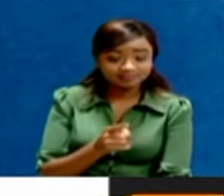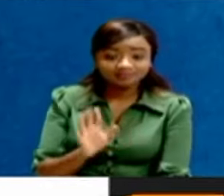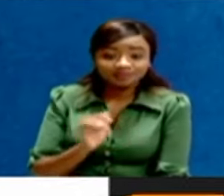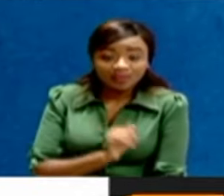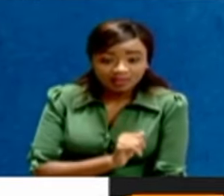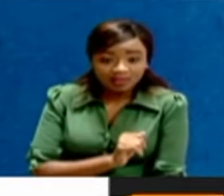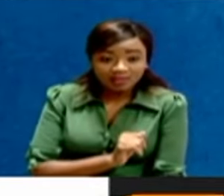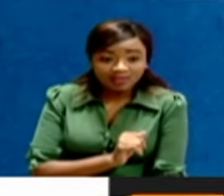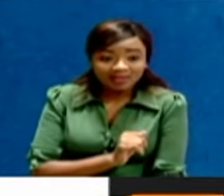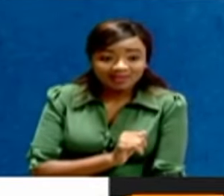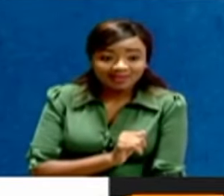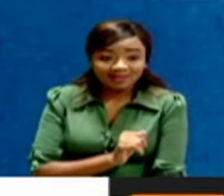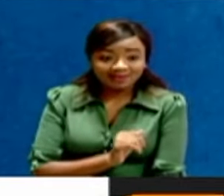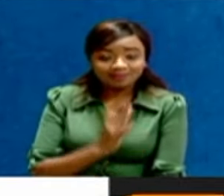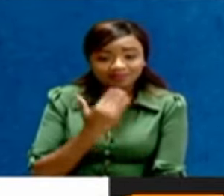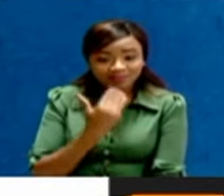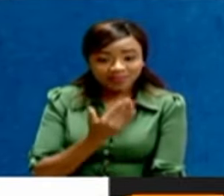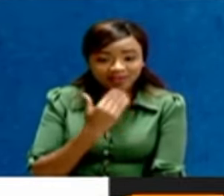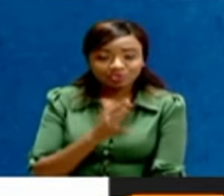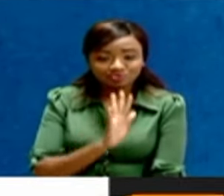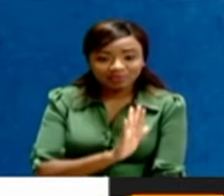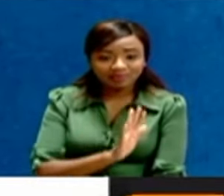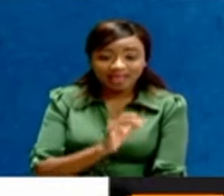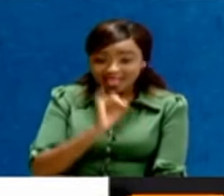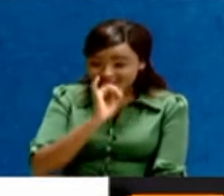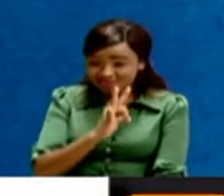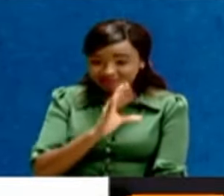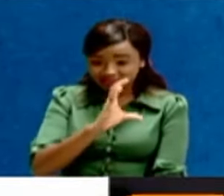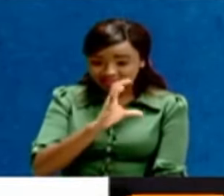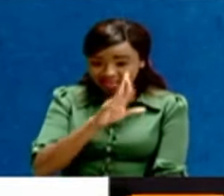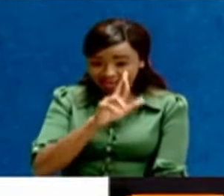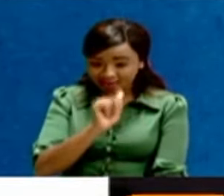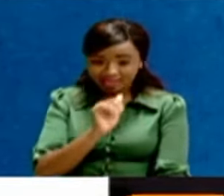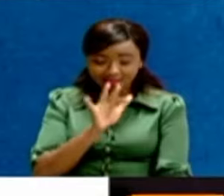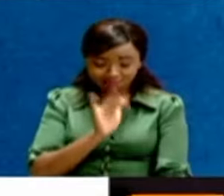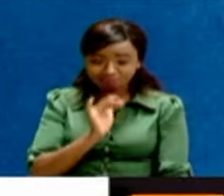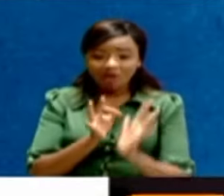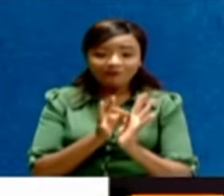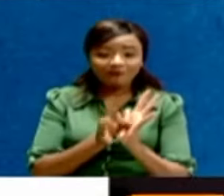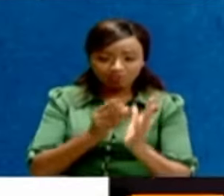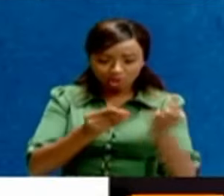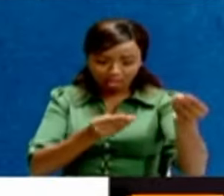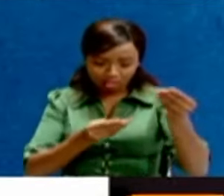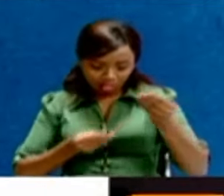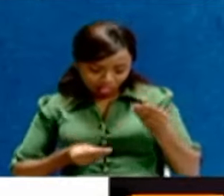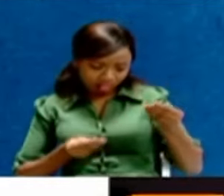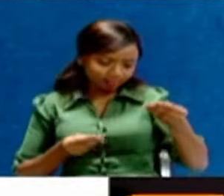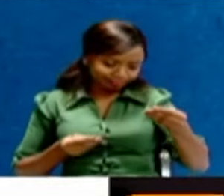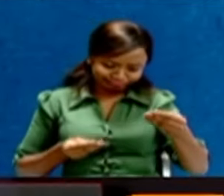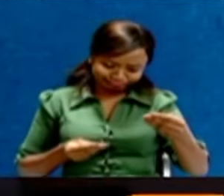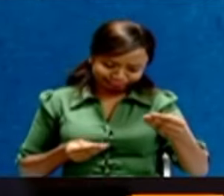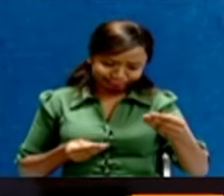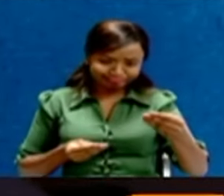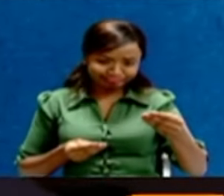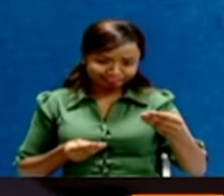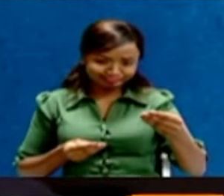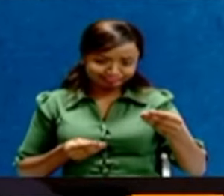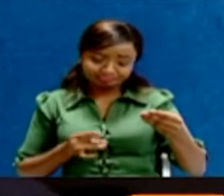us, Honorable Ledama? Thank you, Wahiga. If the CRA formula would have been brought to the House with its